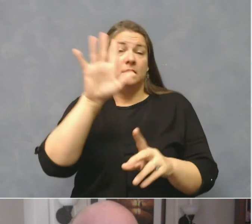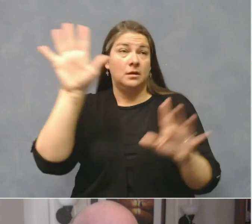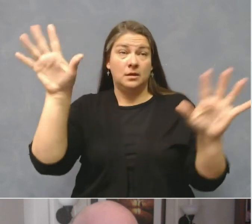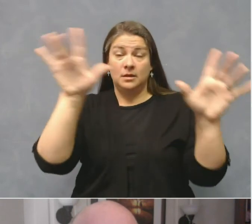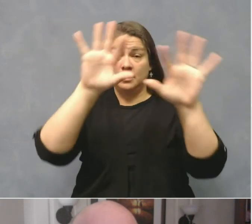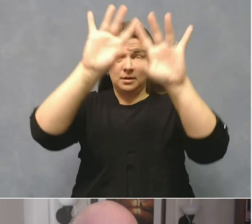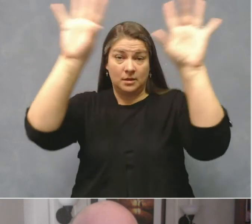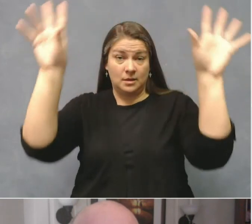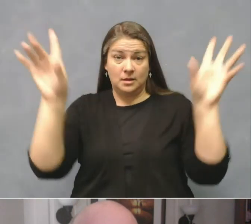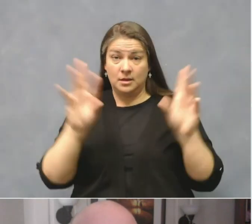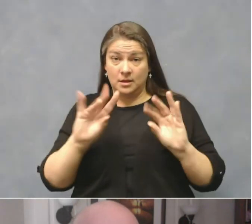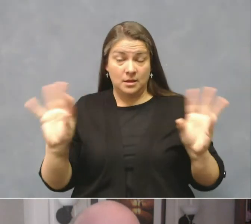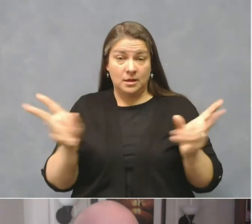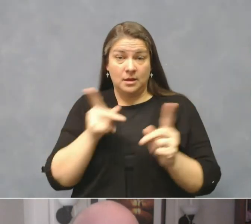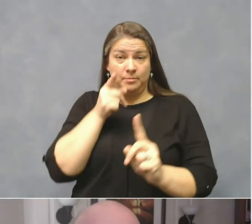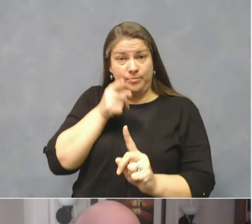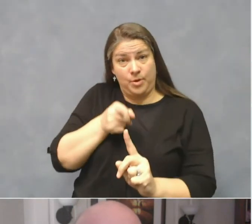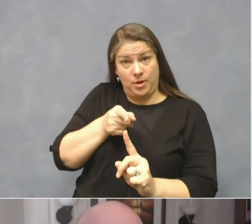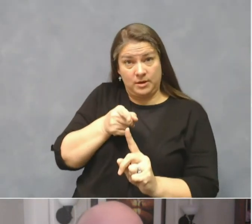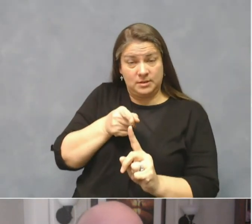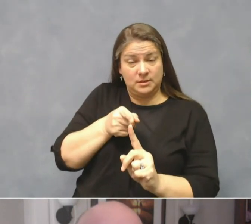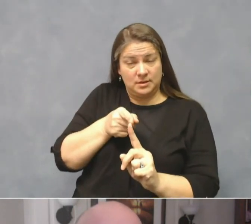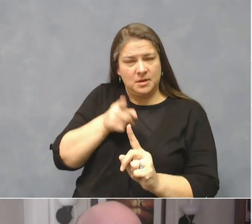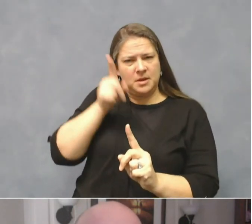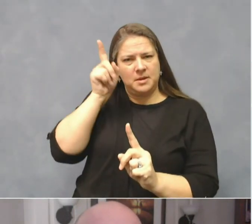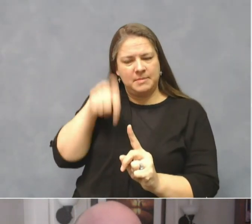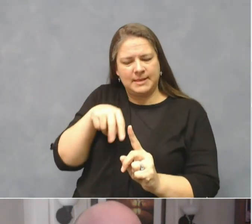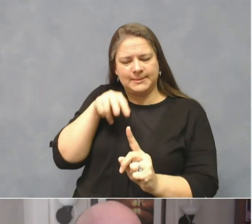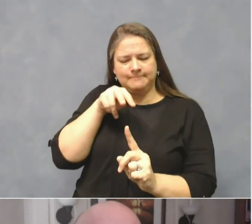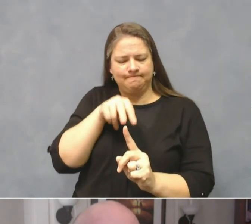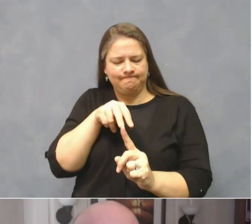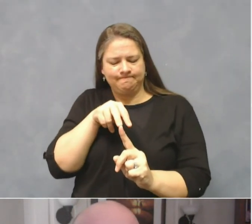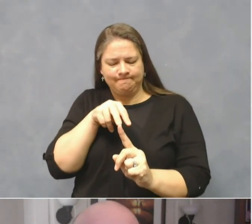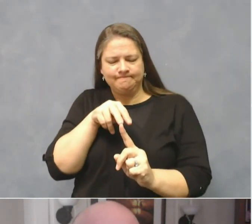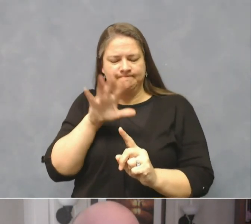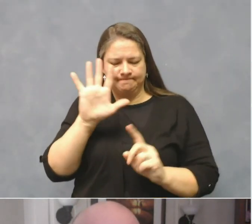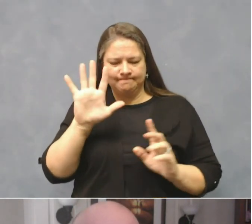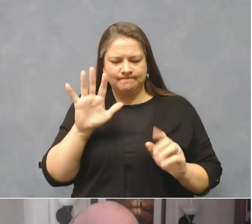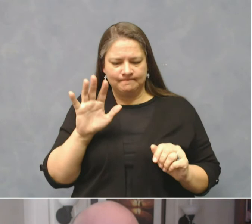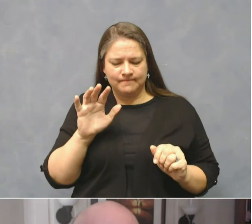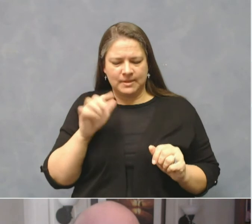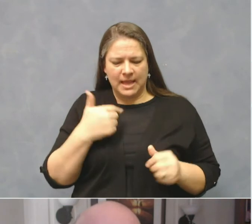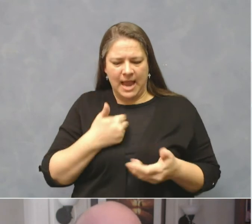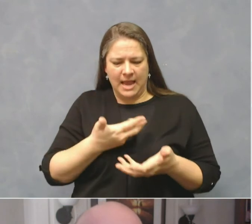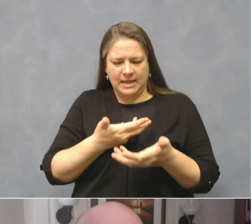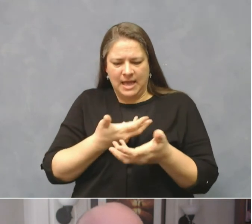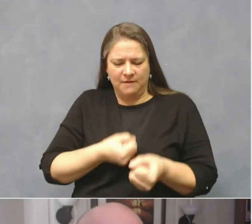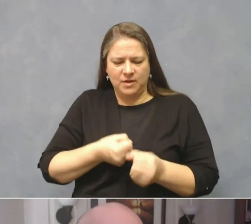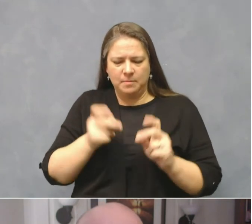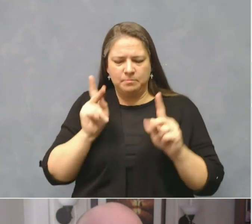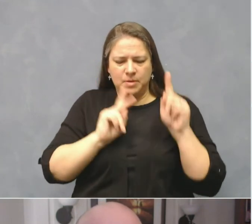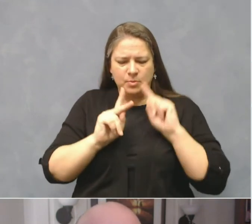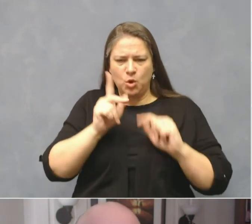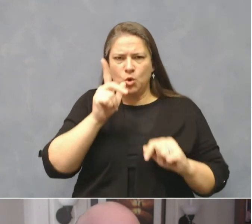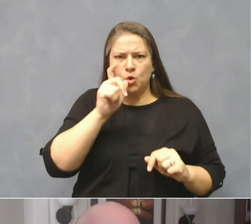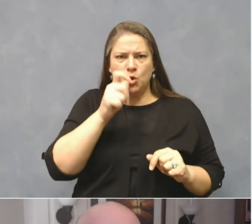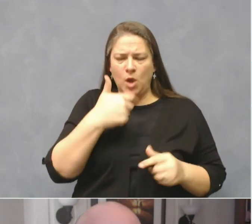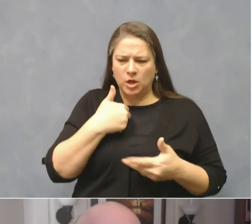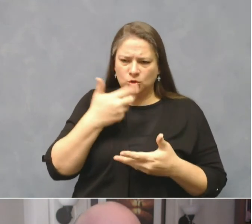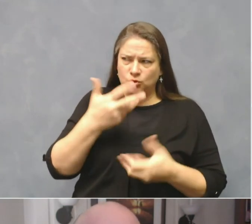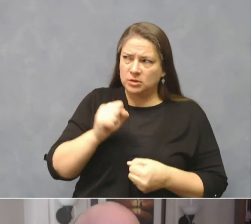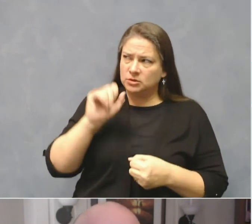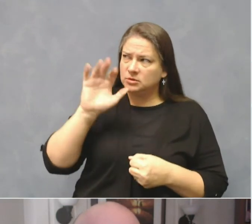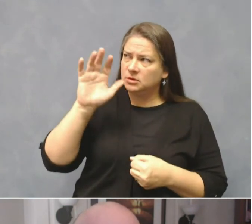in and hope that you have placed your confidence in people who are in these positions, who care about you,